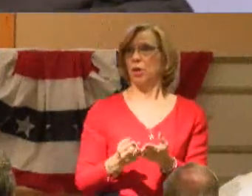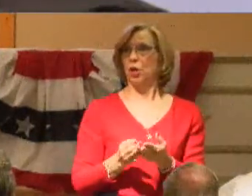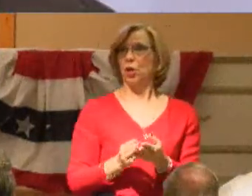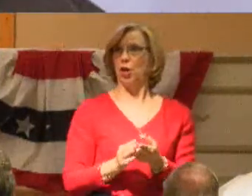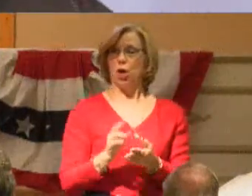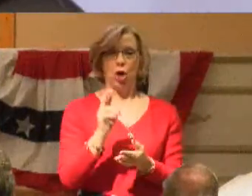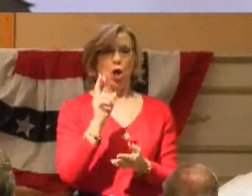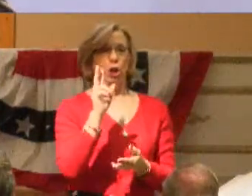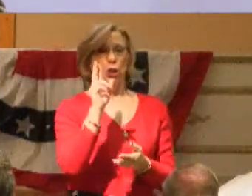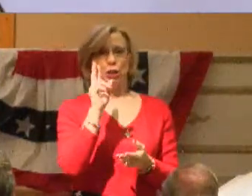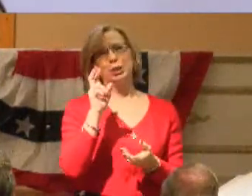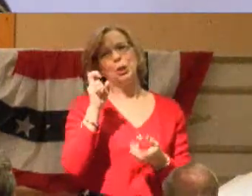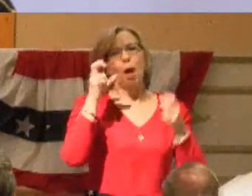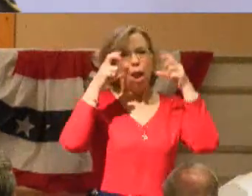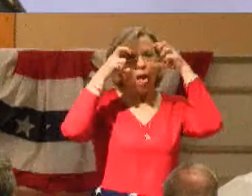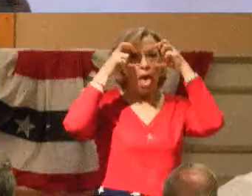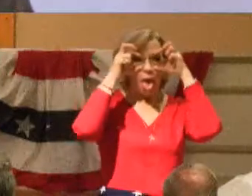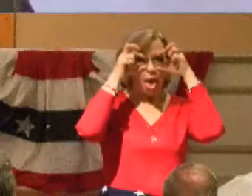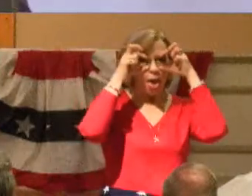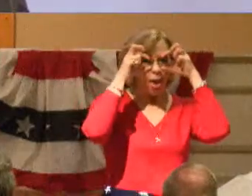Power Readers.